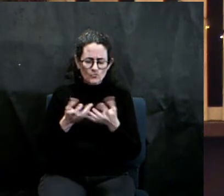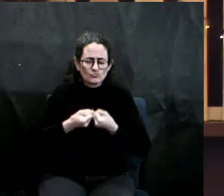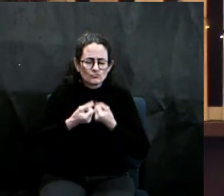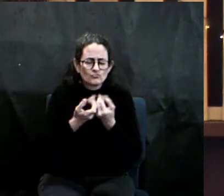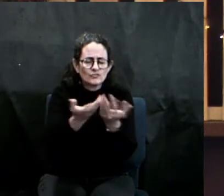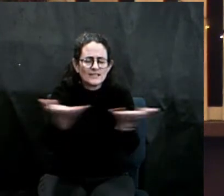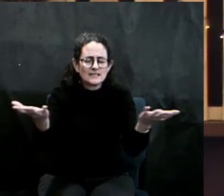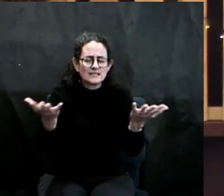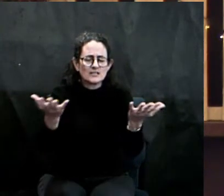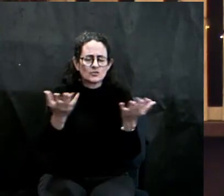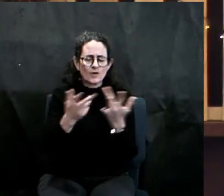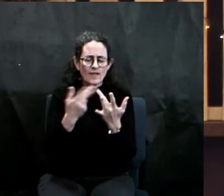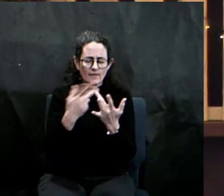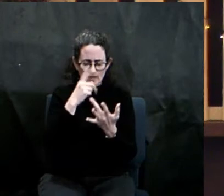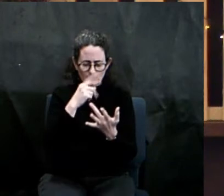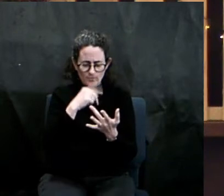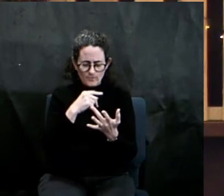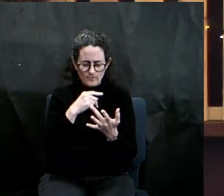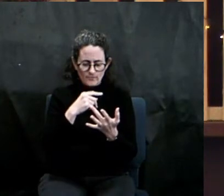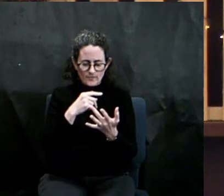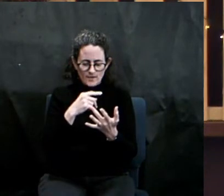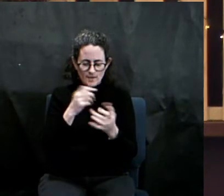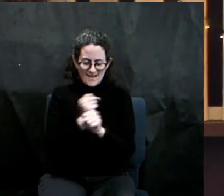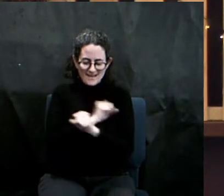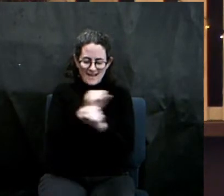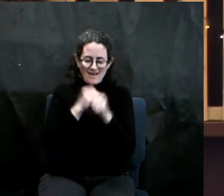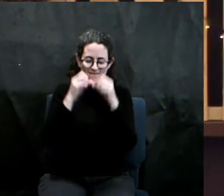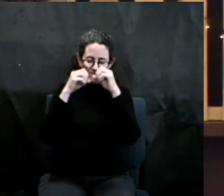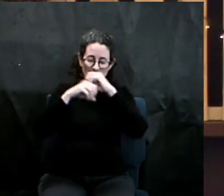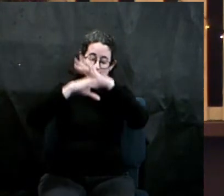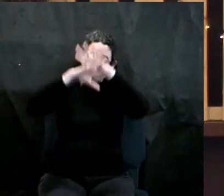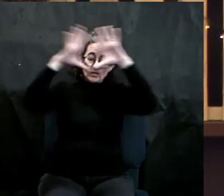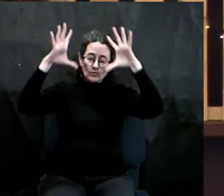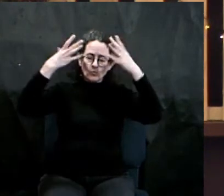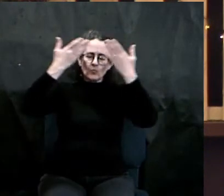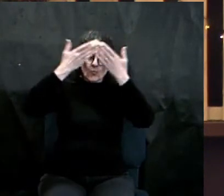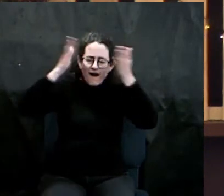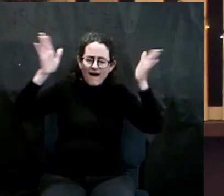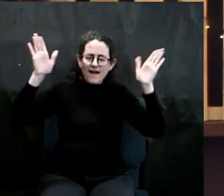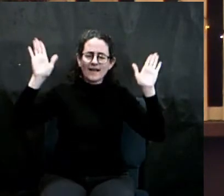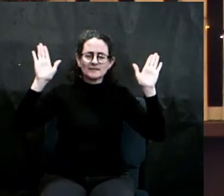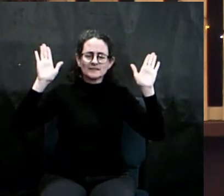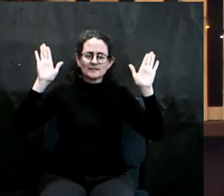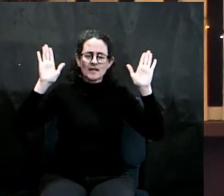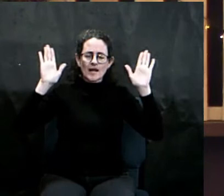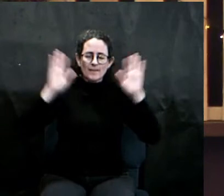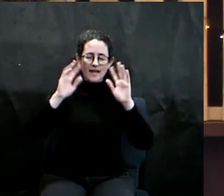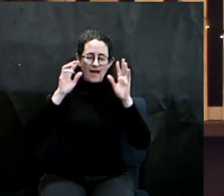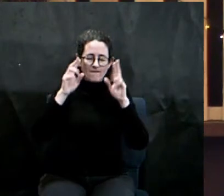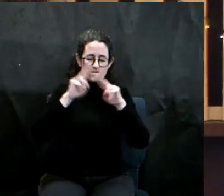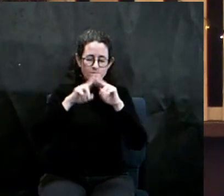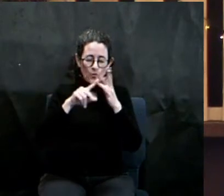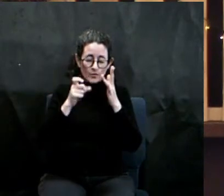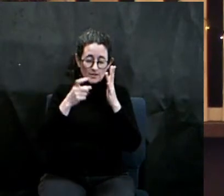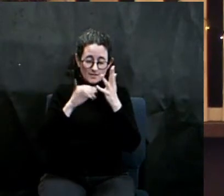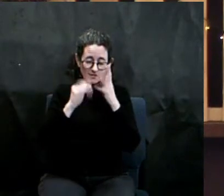Please, Lord, widen our vision and sharpen our focus, and help us to spur each other on to make you